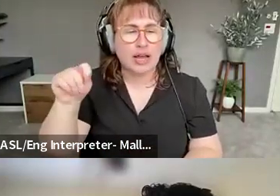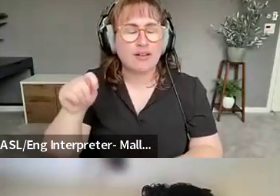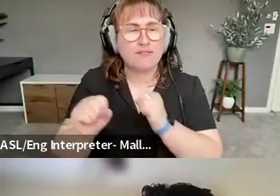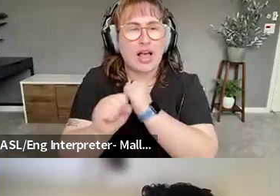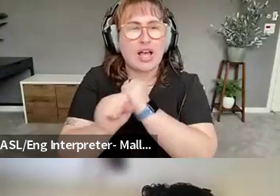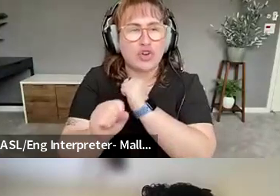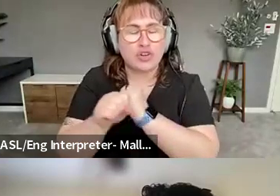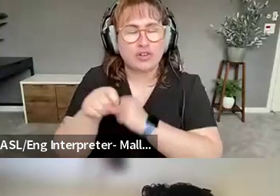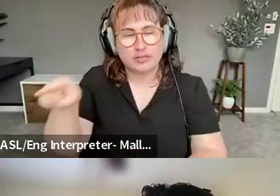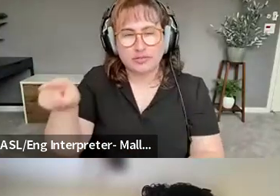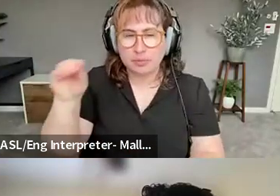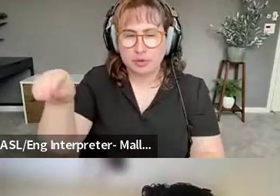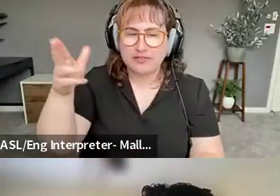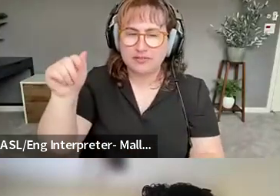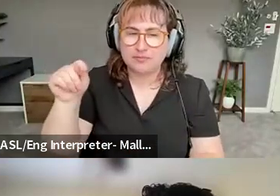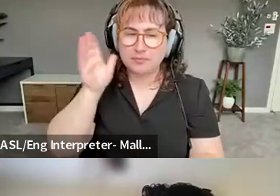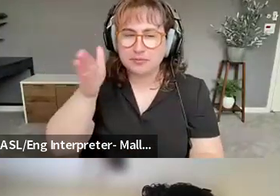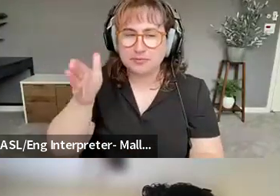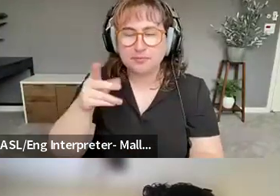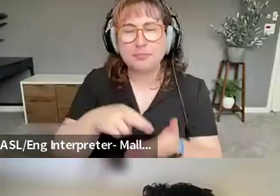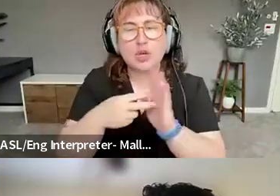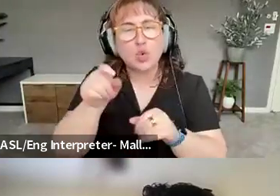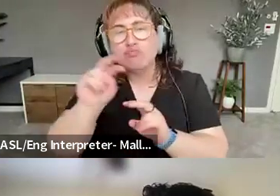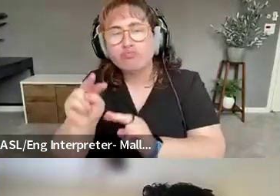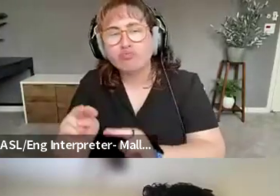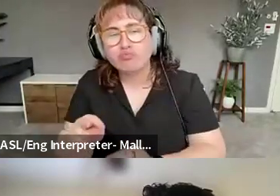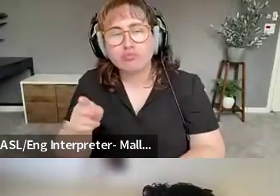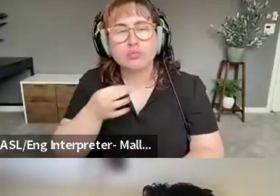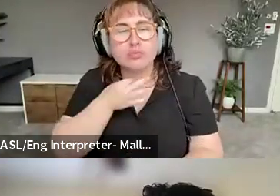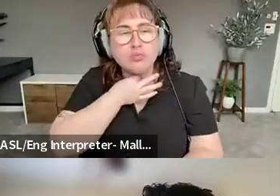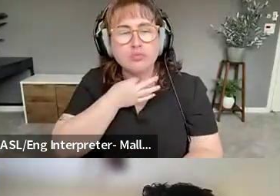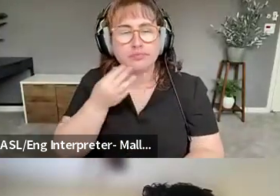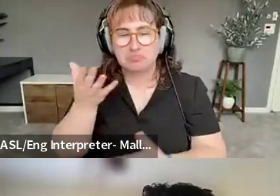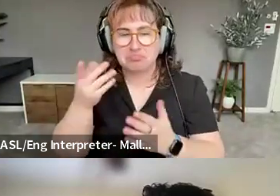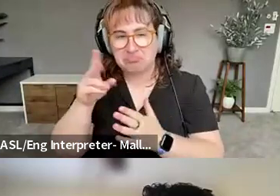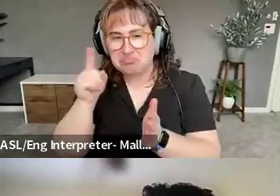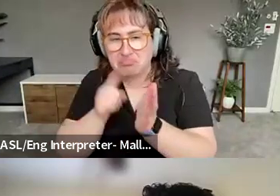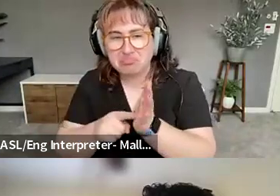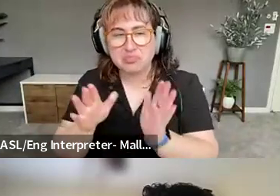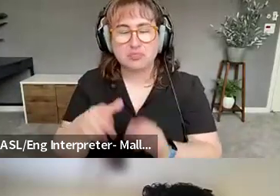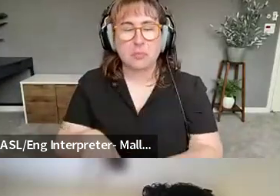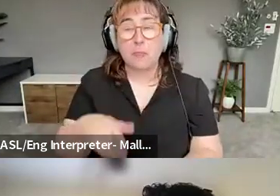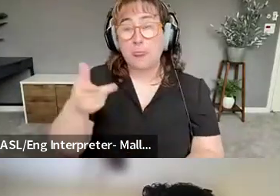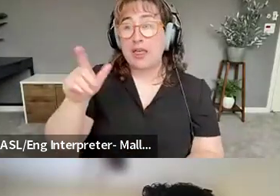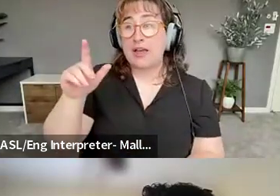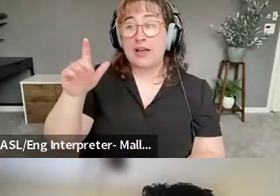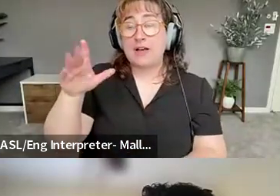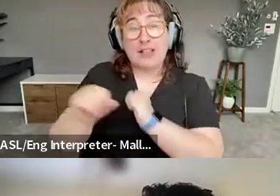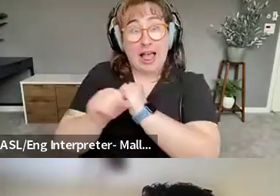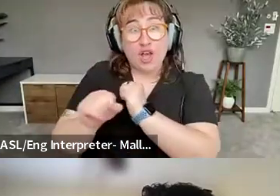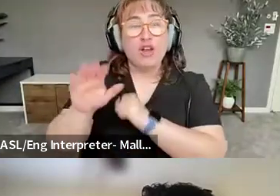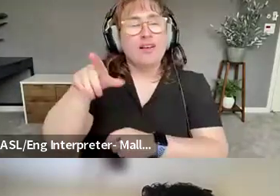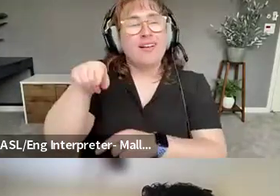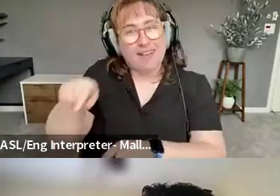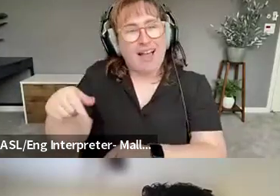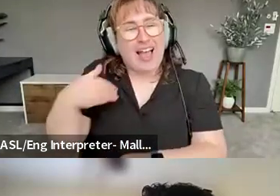flyer on the chat. So you feel free to get the flyer, and the link is on the